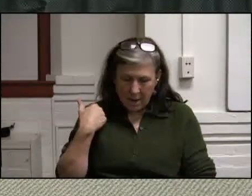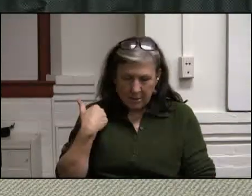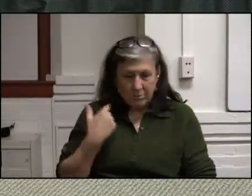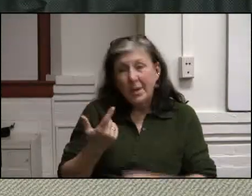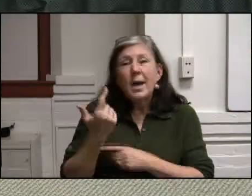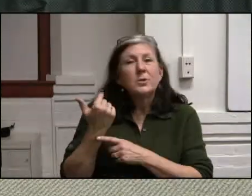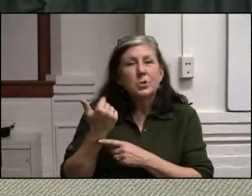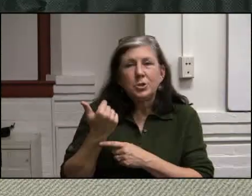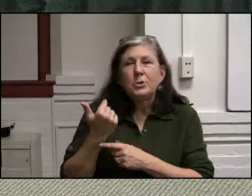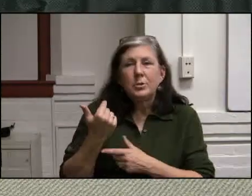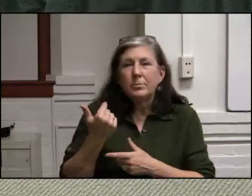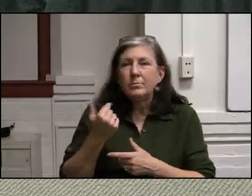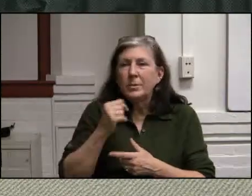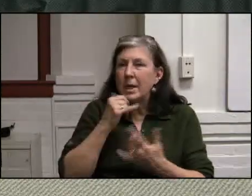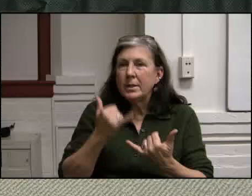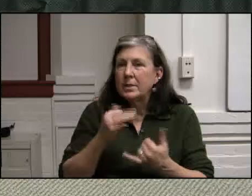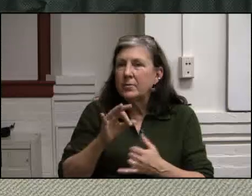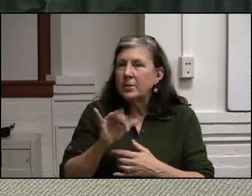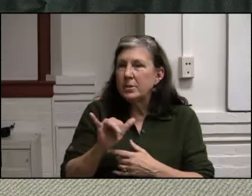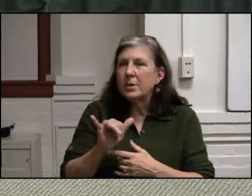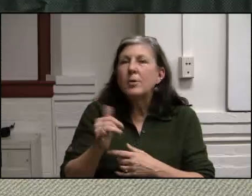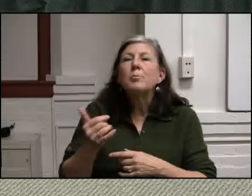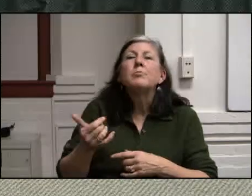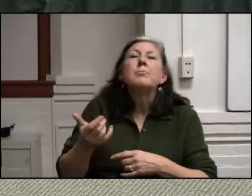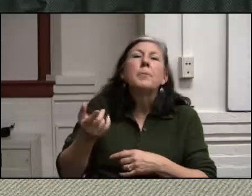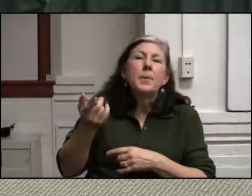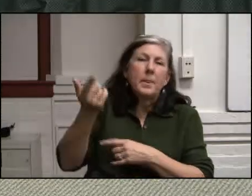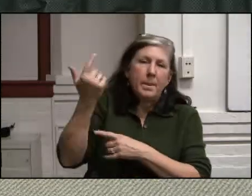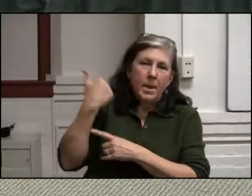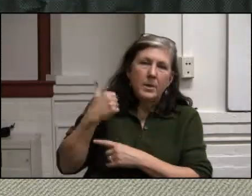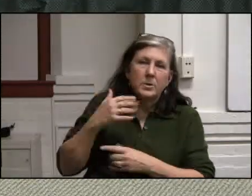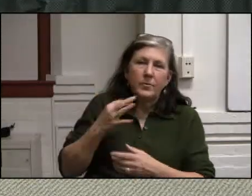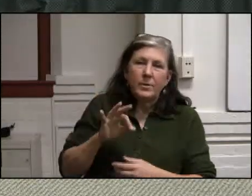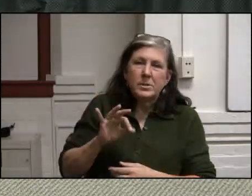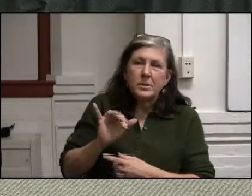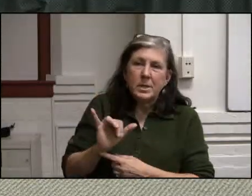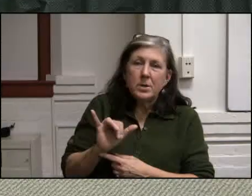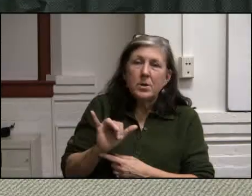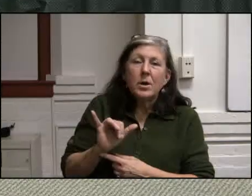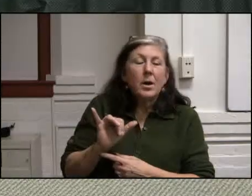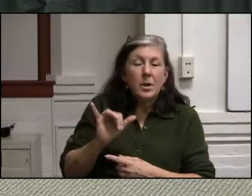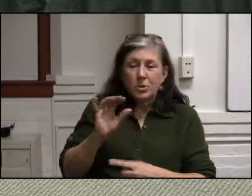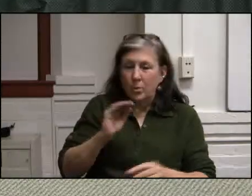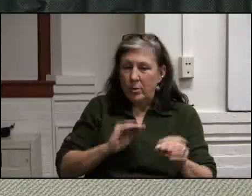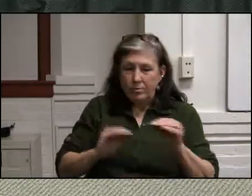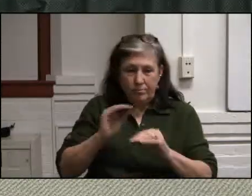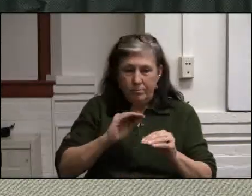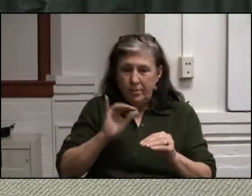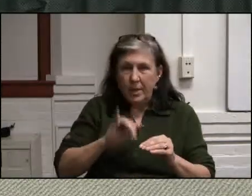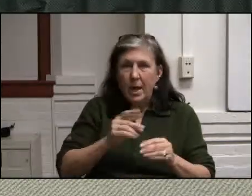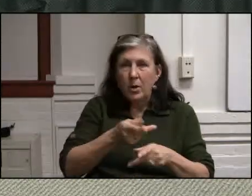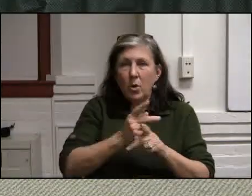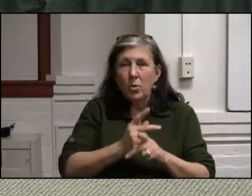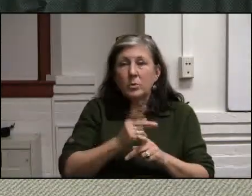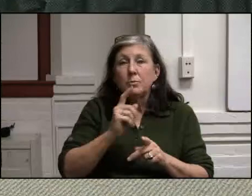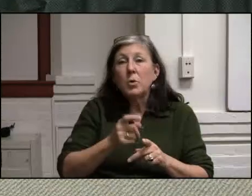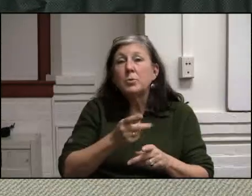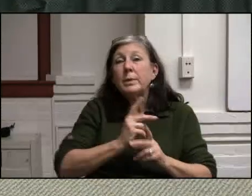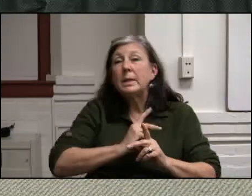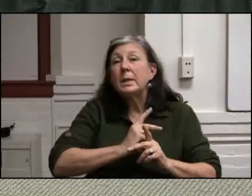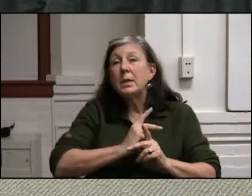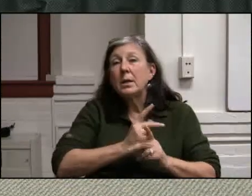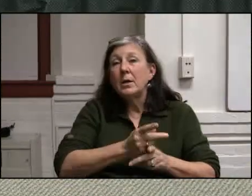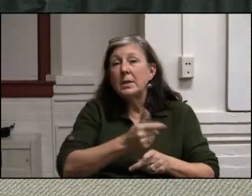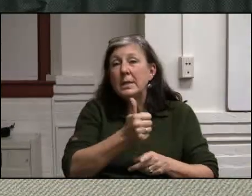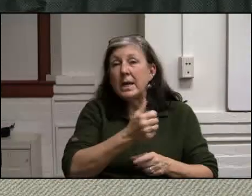sometime last year, not in this fiscal year, but in the prior fiscal year, that we redid some restructuring. There was a loan that had been a 10-year loan. We were